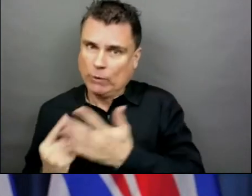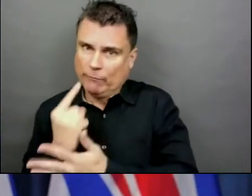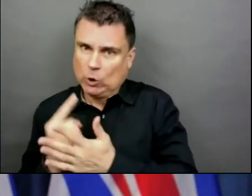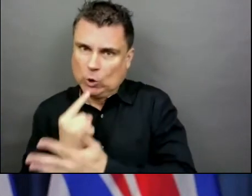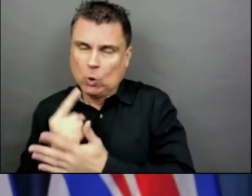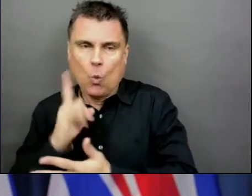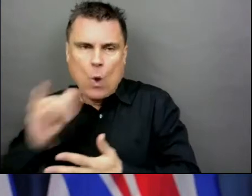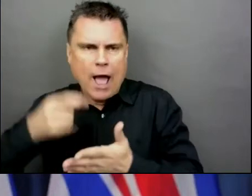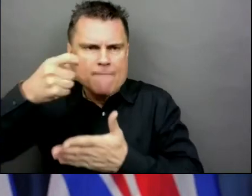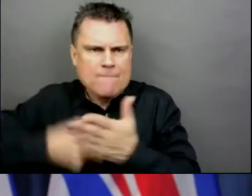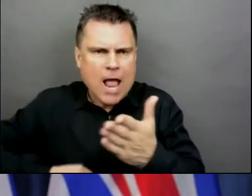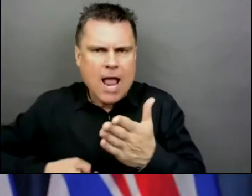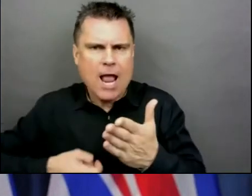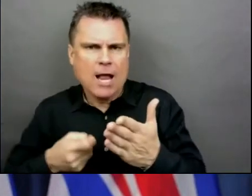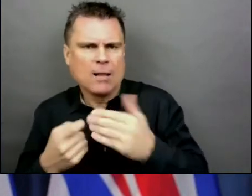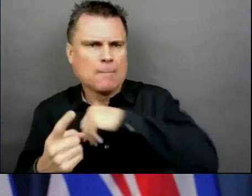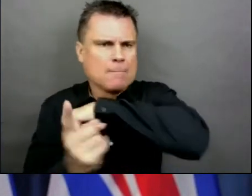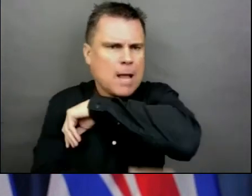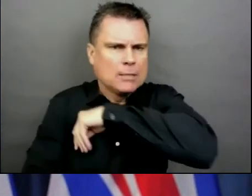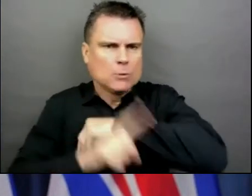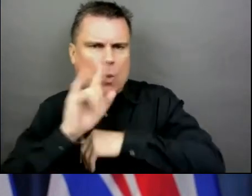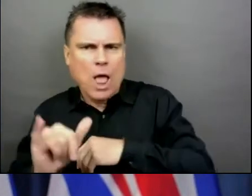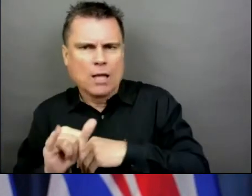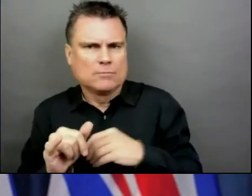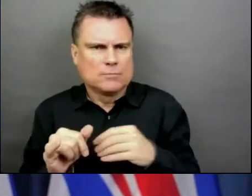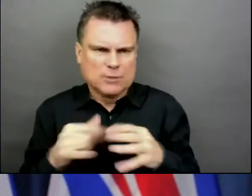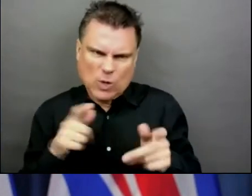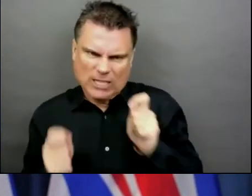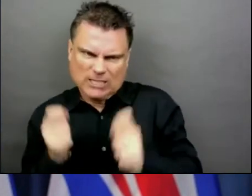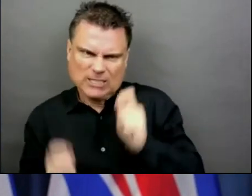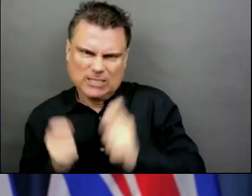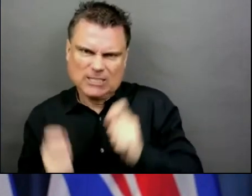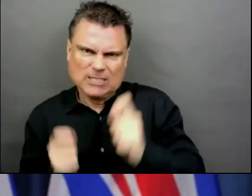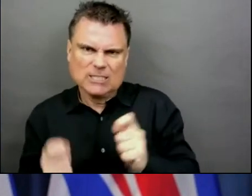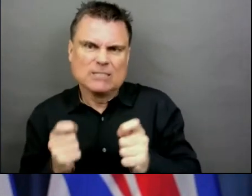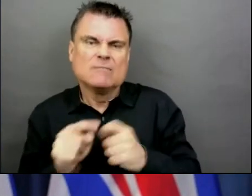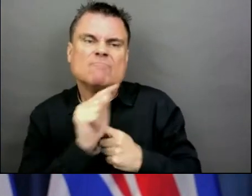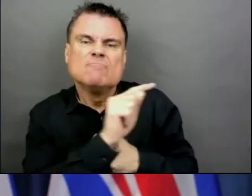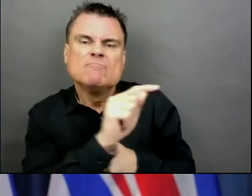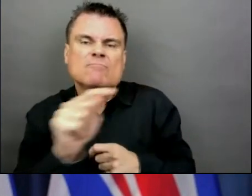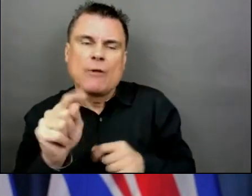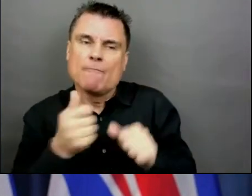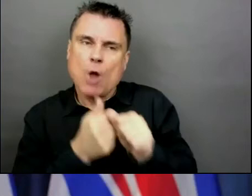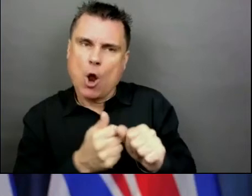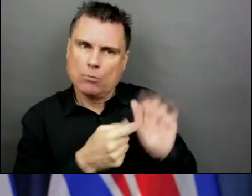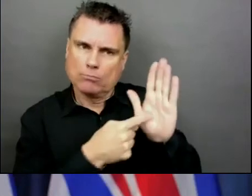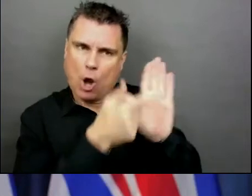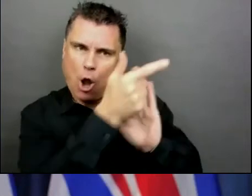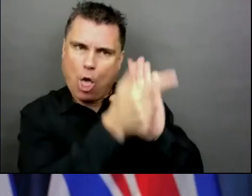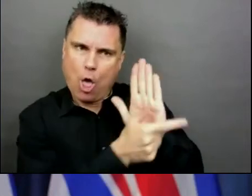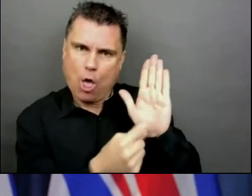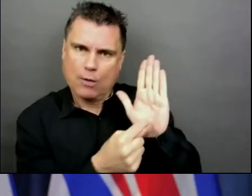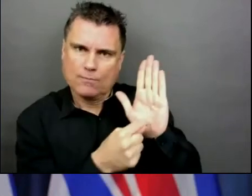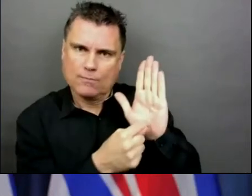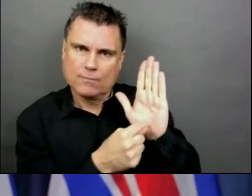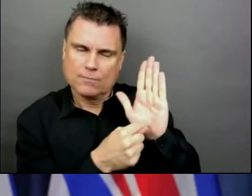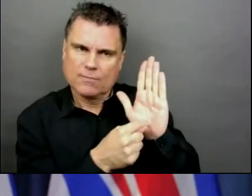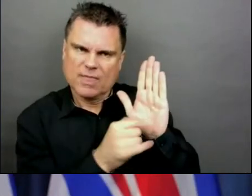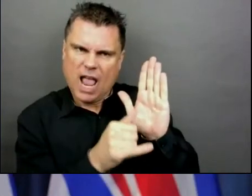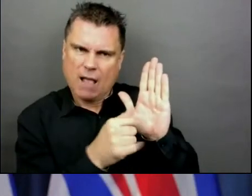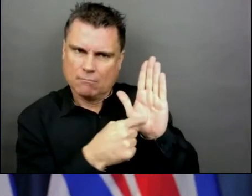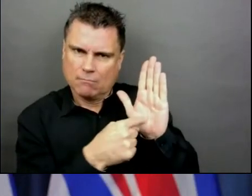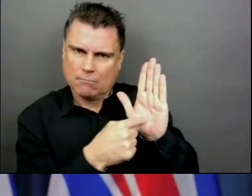from time to time. And as I said, they have been realigned under the Emergency Program Act, which it does allow for higher penalties up to